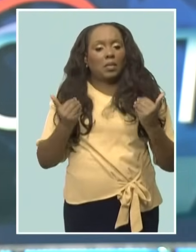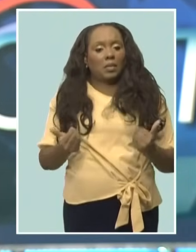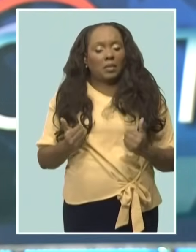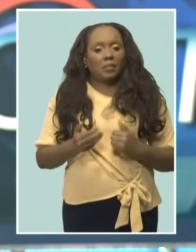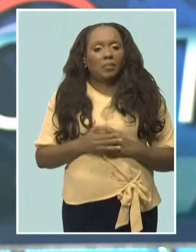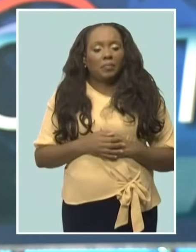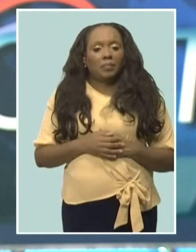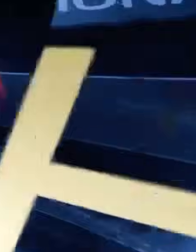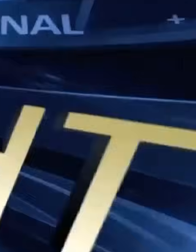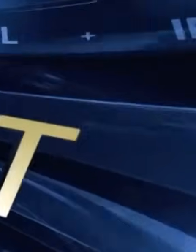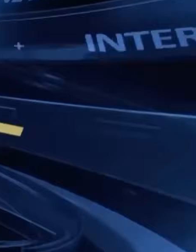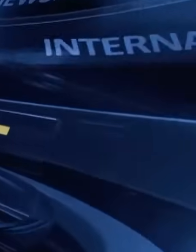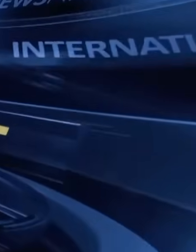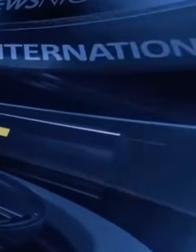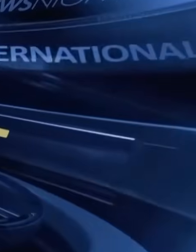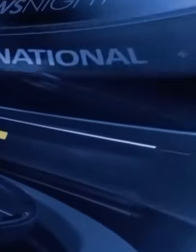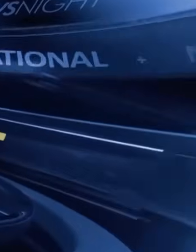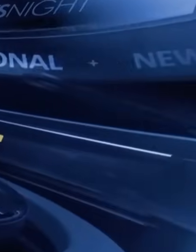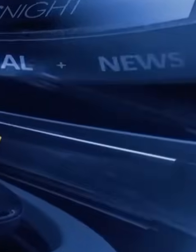of violence.